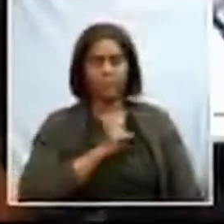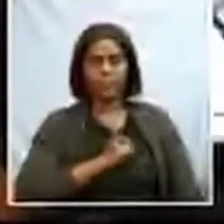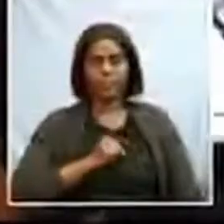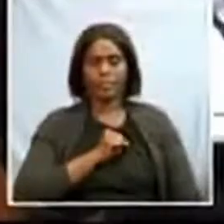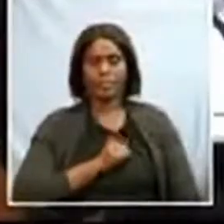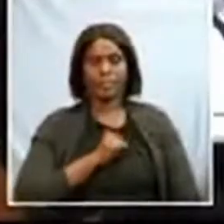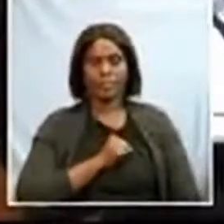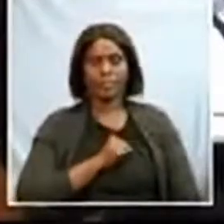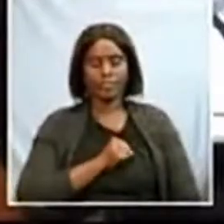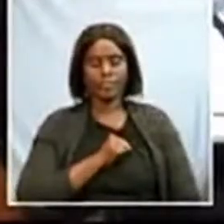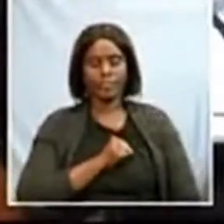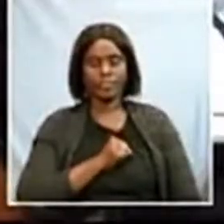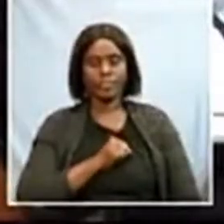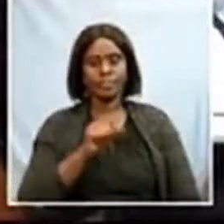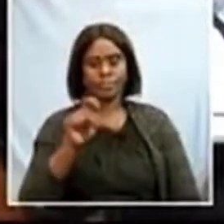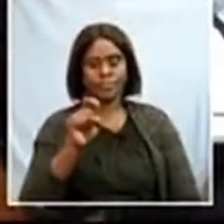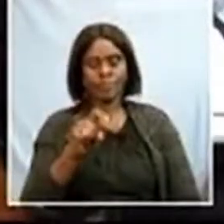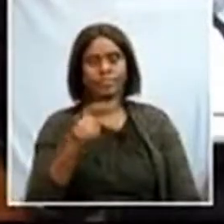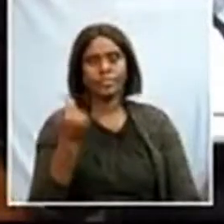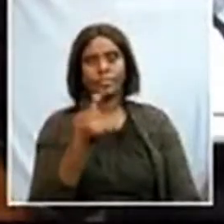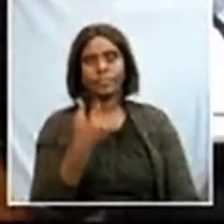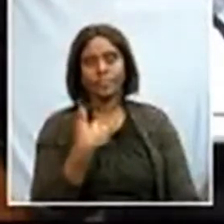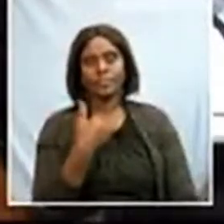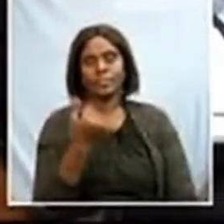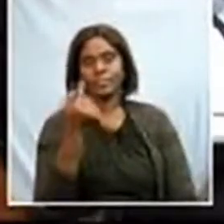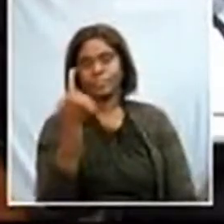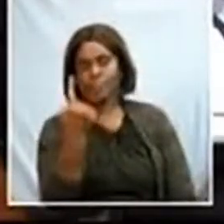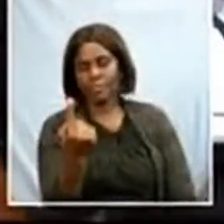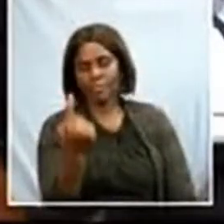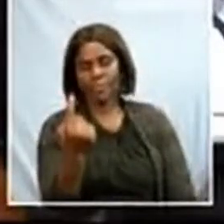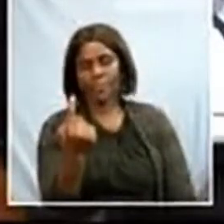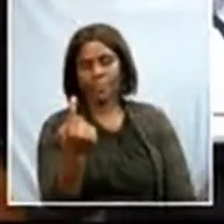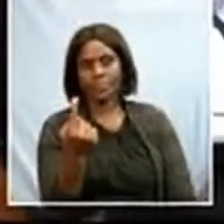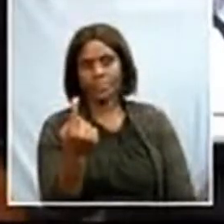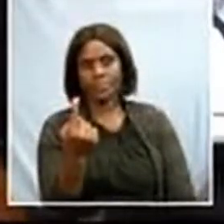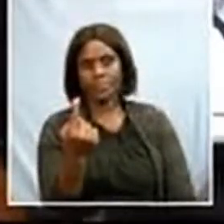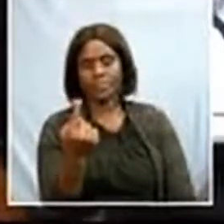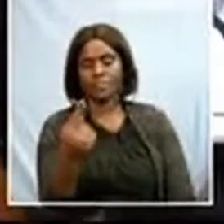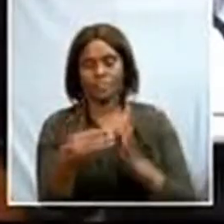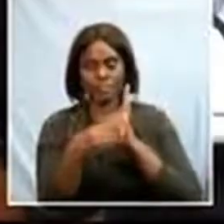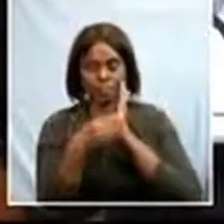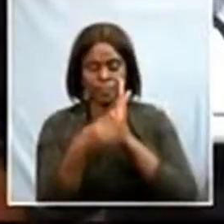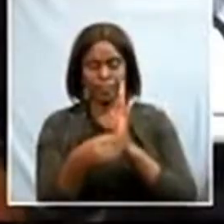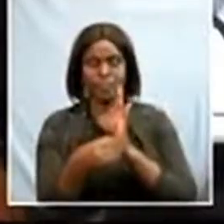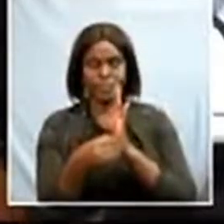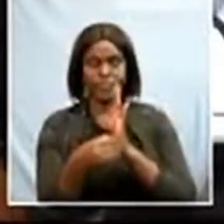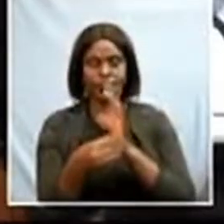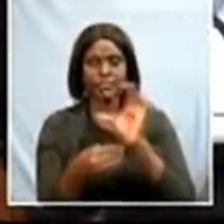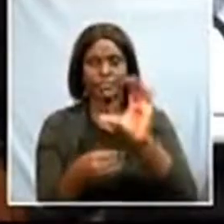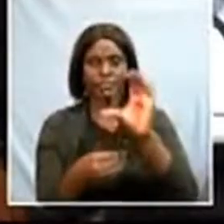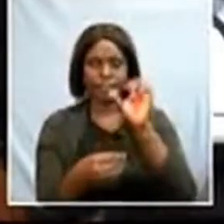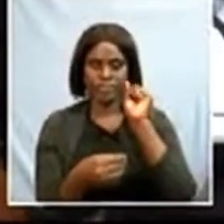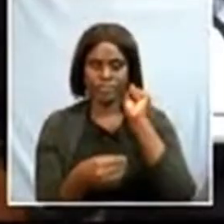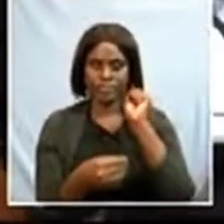Chair, I need to apologize. I only have one copy. The guidance